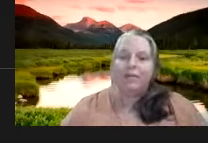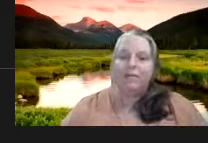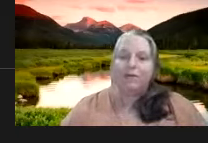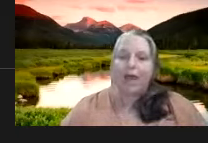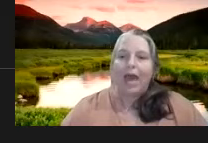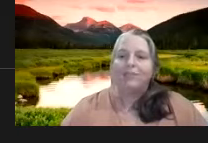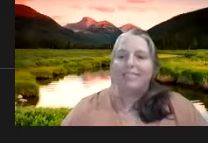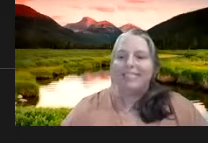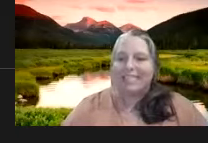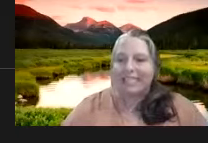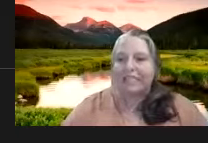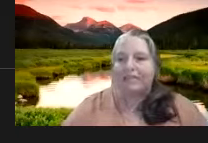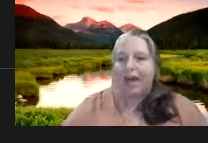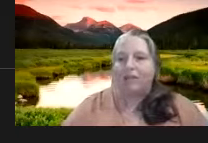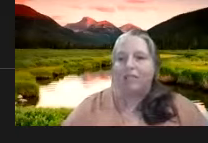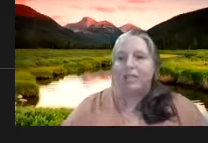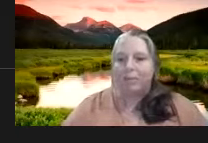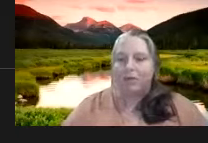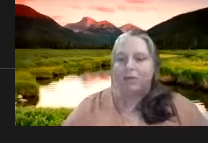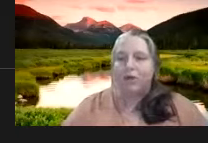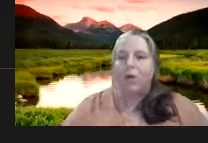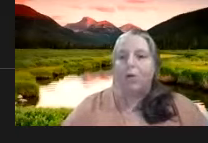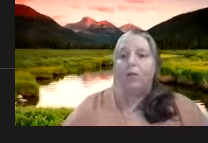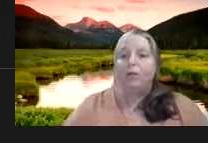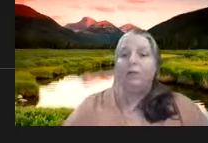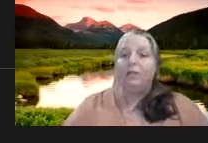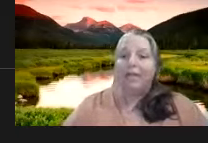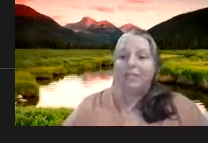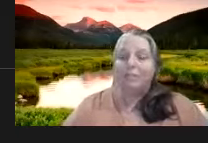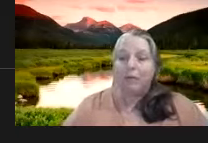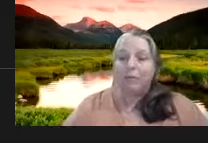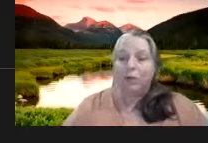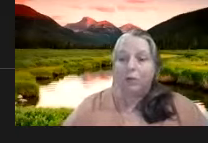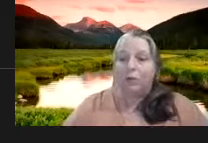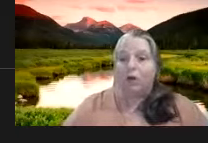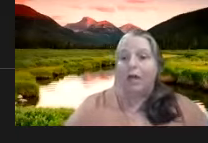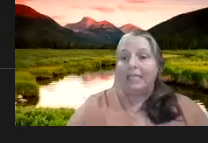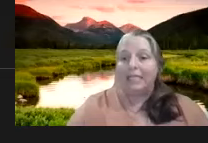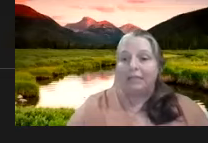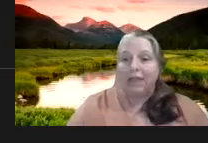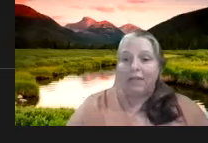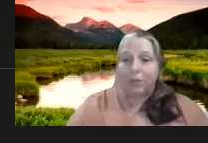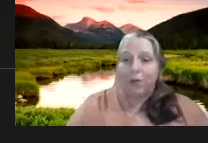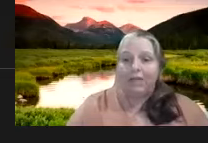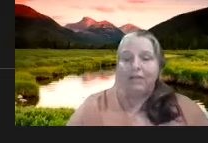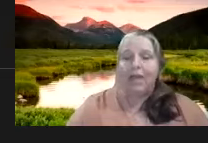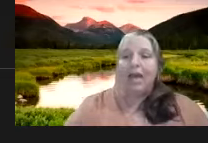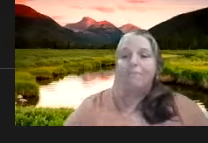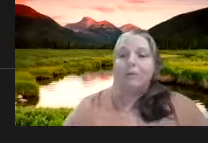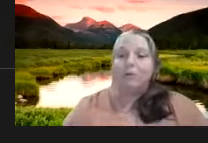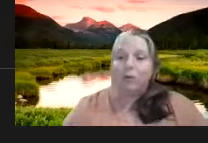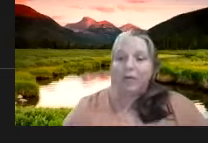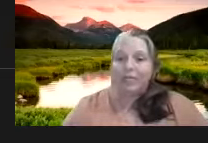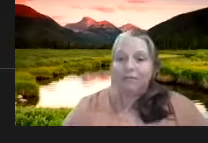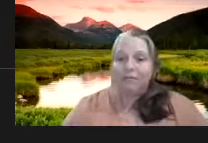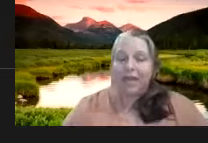only have statistically valid numbers when you relate to people who were identifying as white and